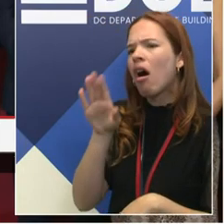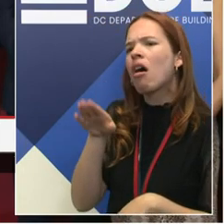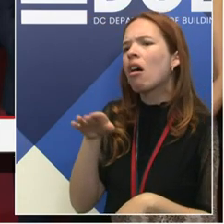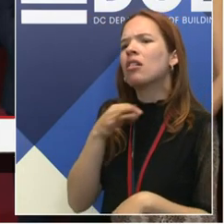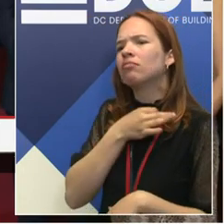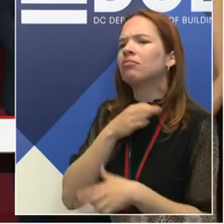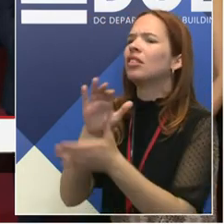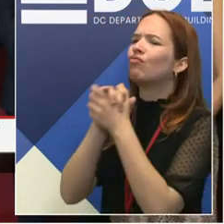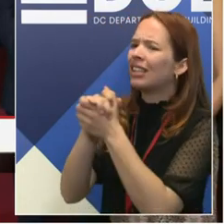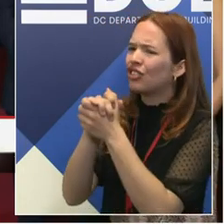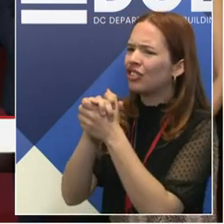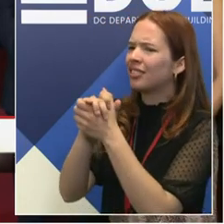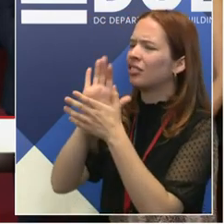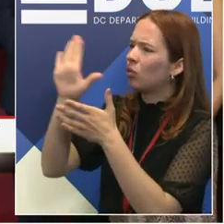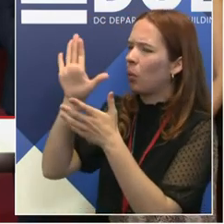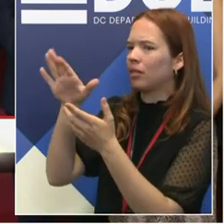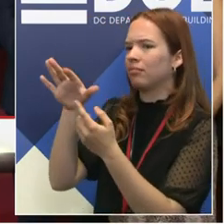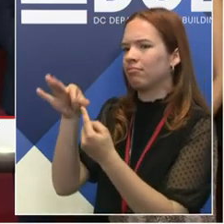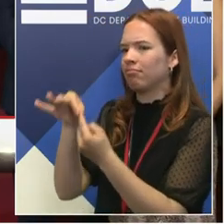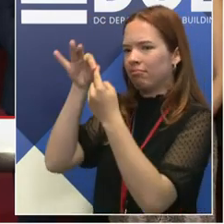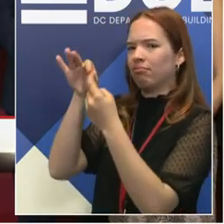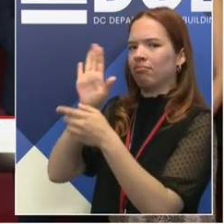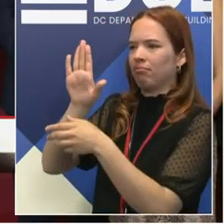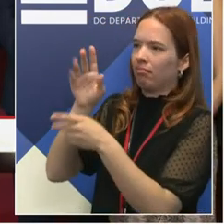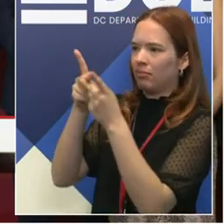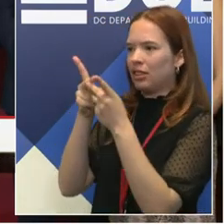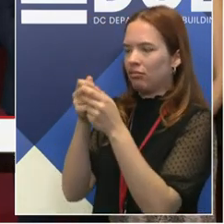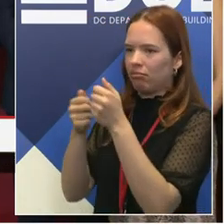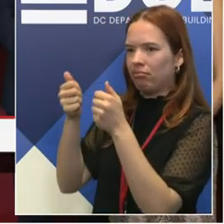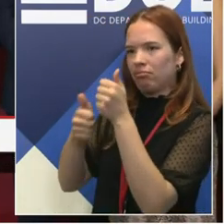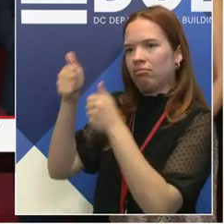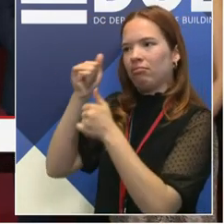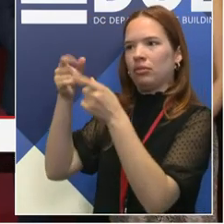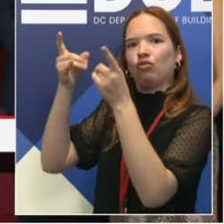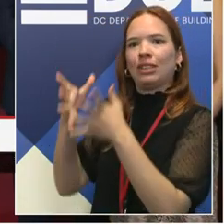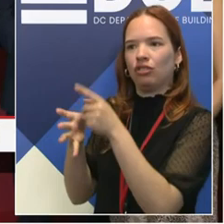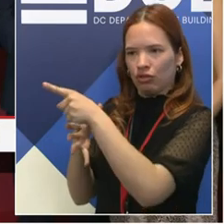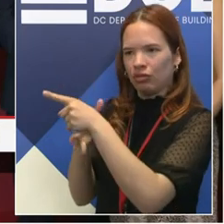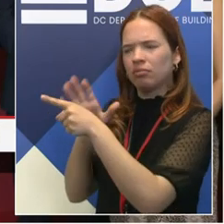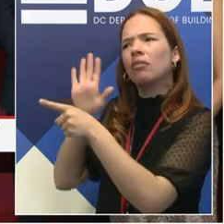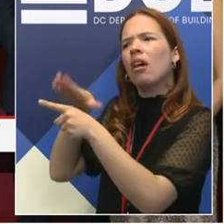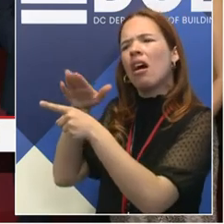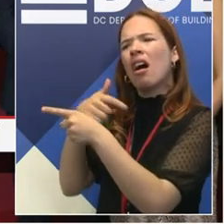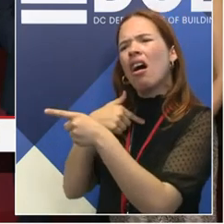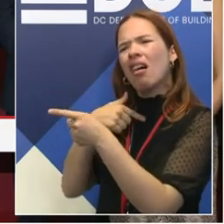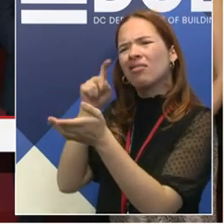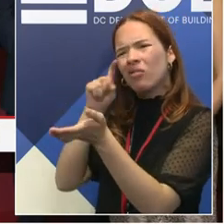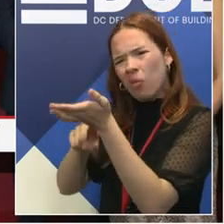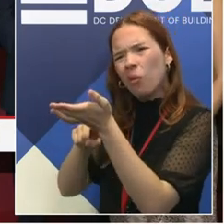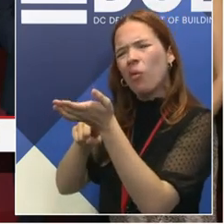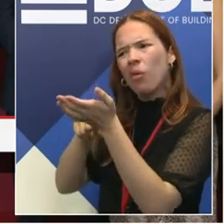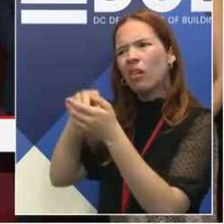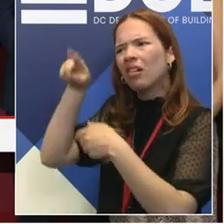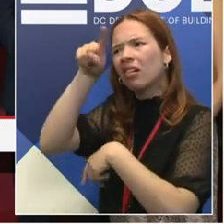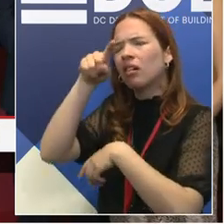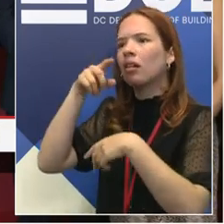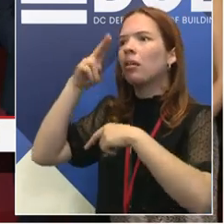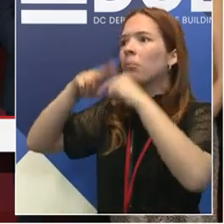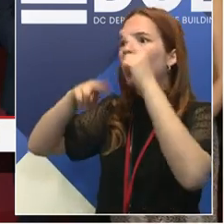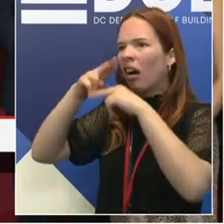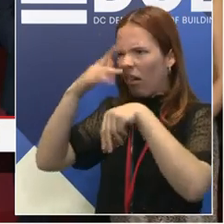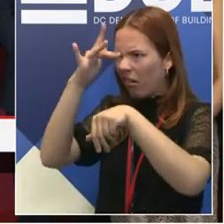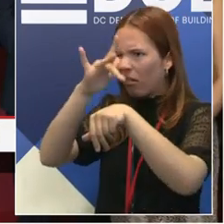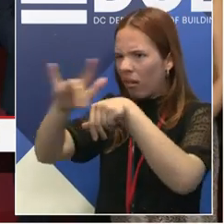spaces, one of the things on the Department of Buildings agenda is vacant and blighted buildings, a persistent problem in the district. But I'm